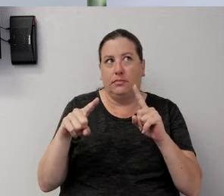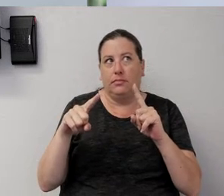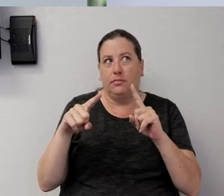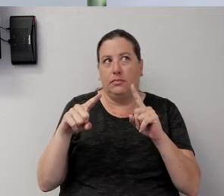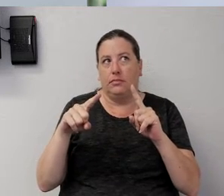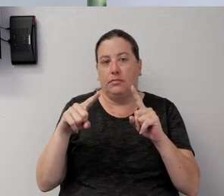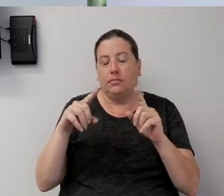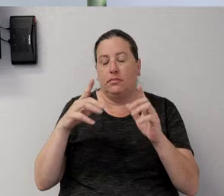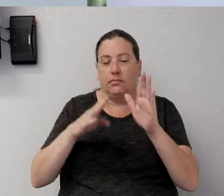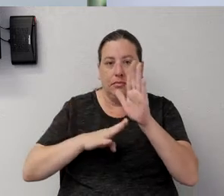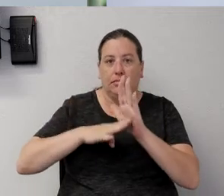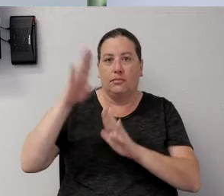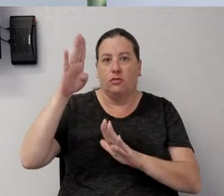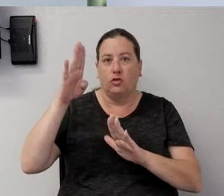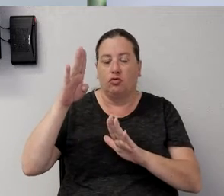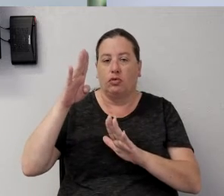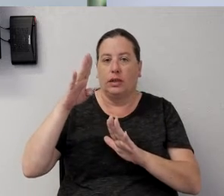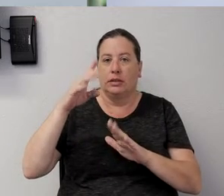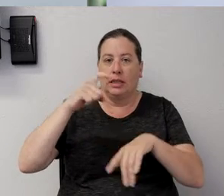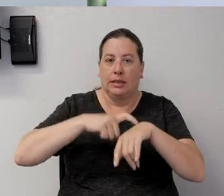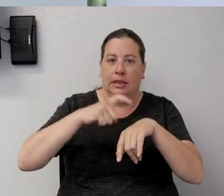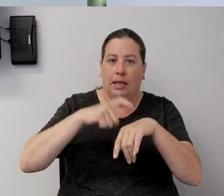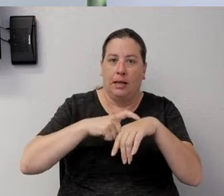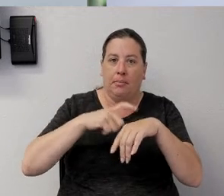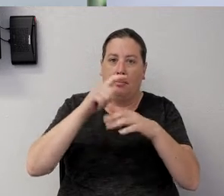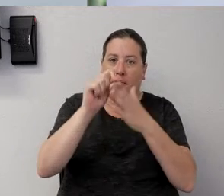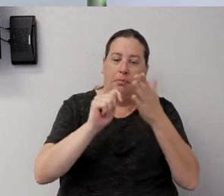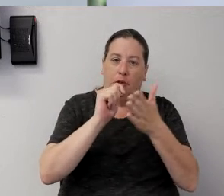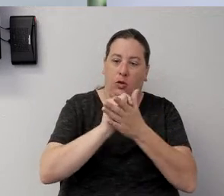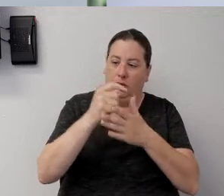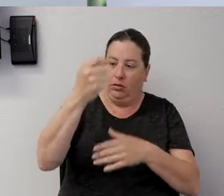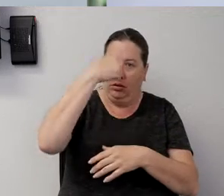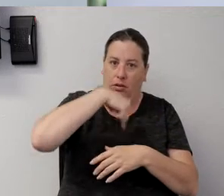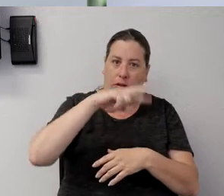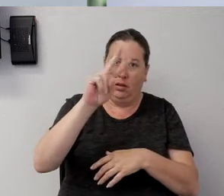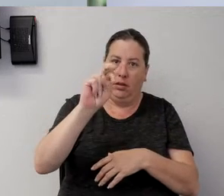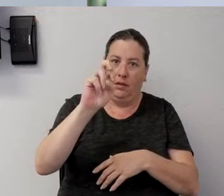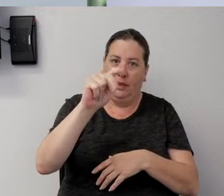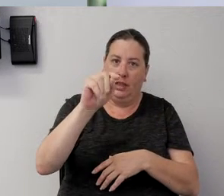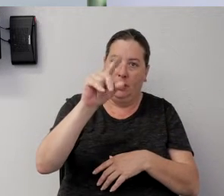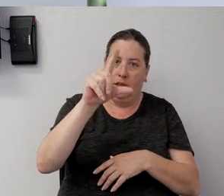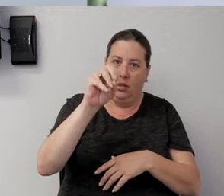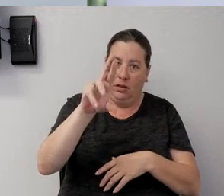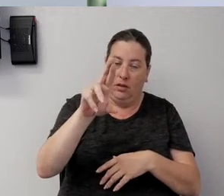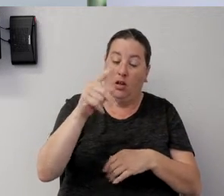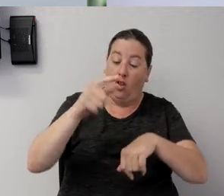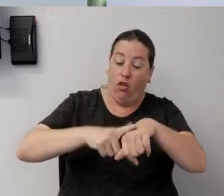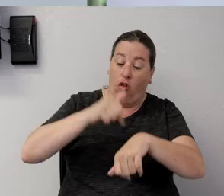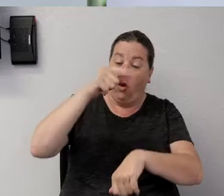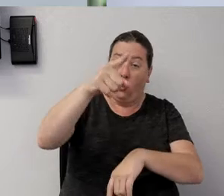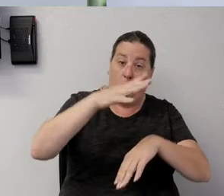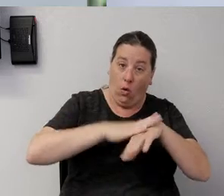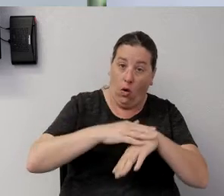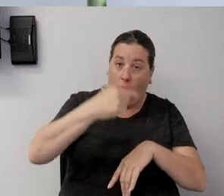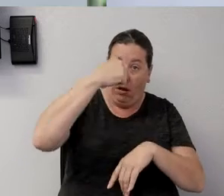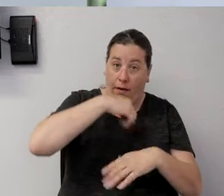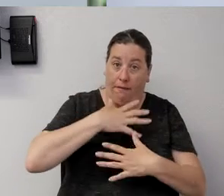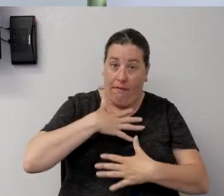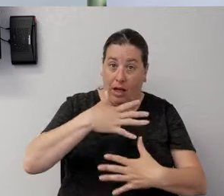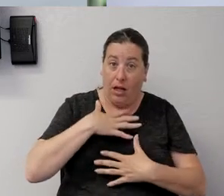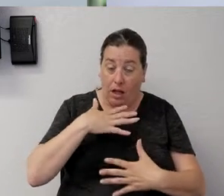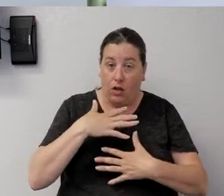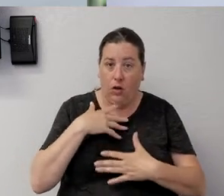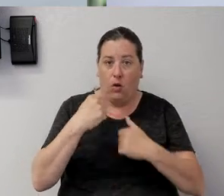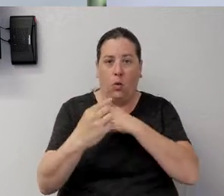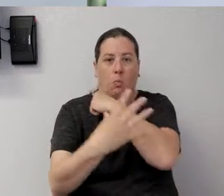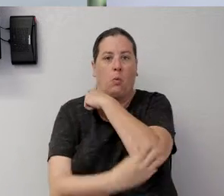time period that you can wean a patient off a ventilator. The longer you're on a ventilator, the